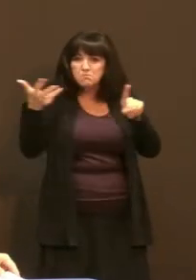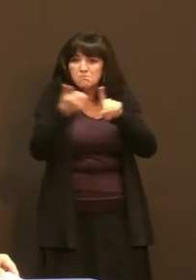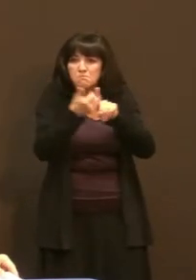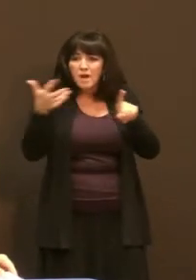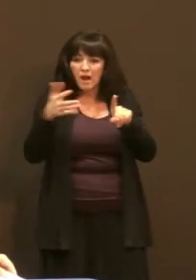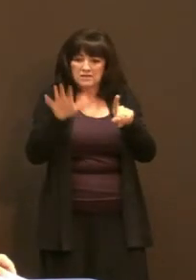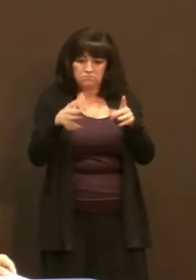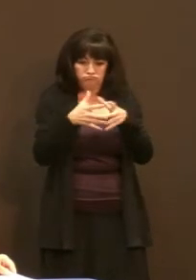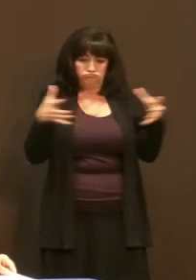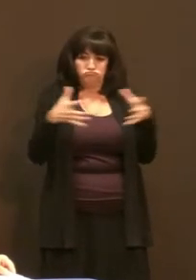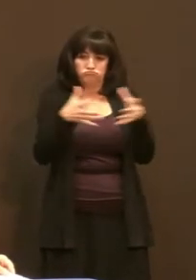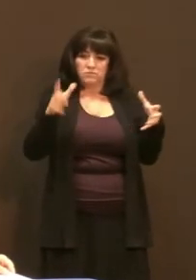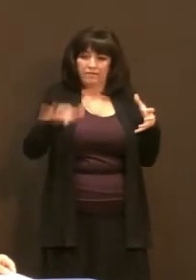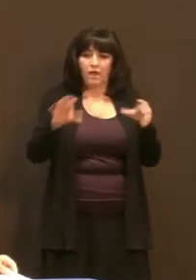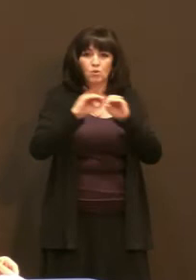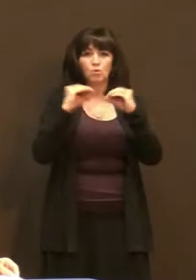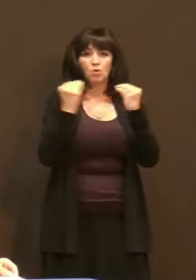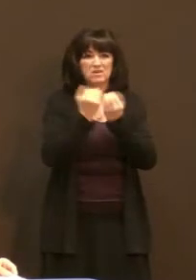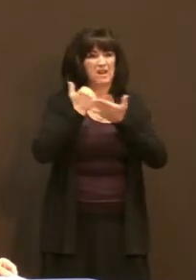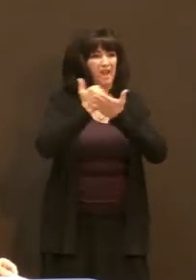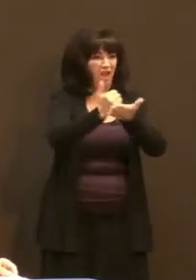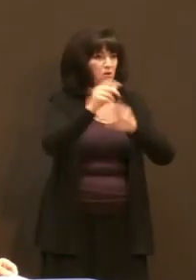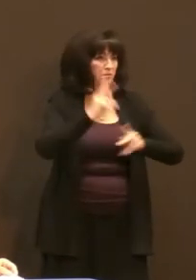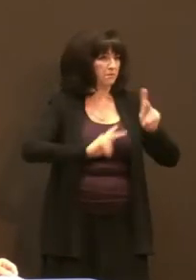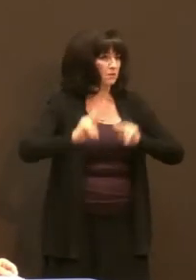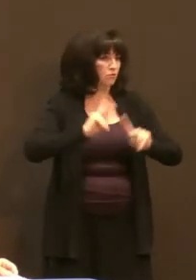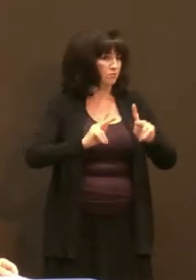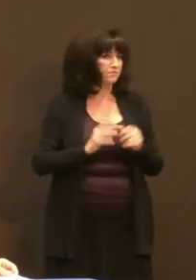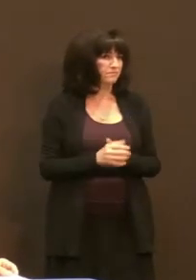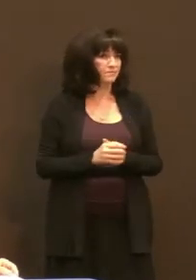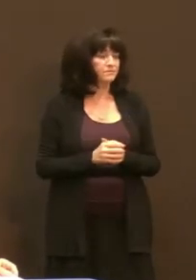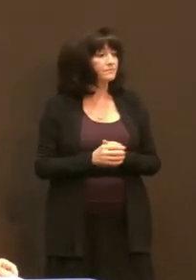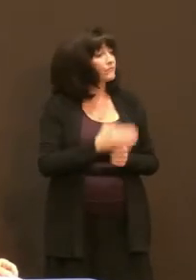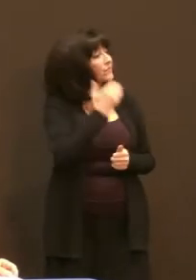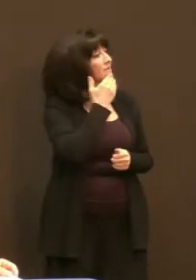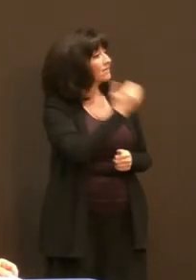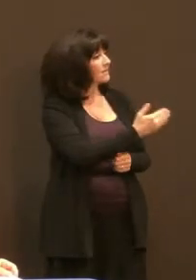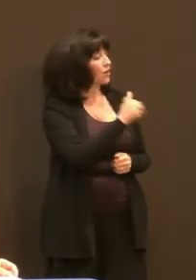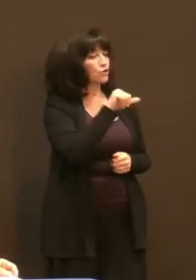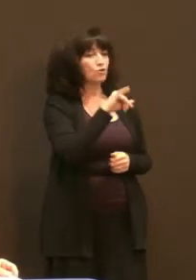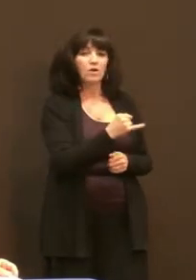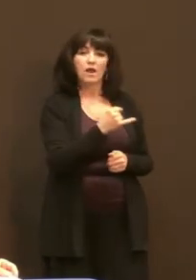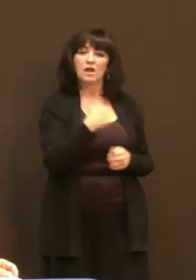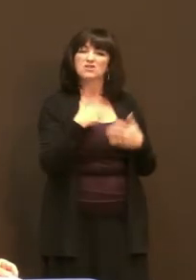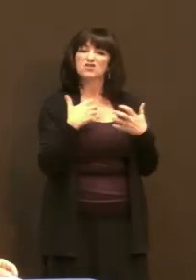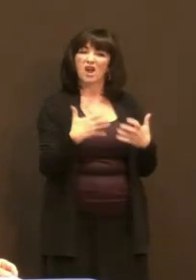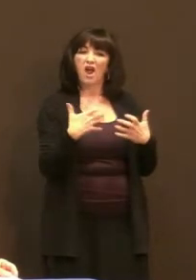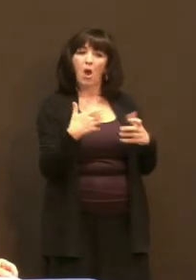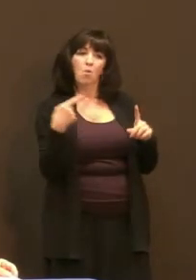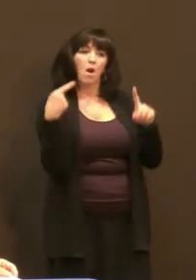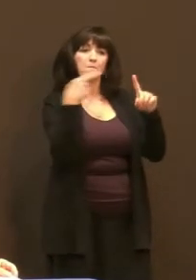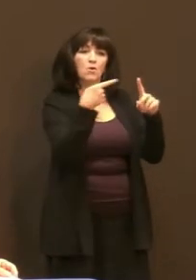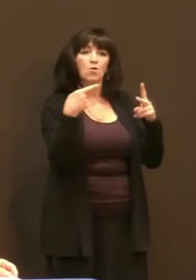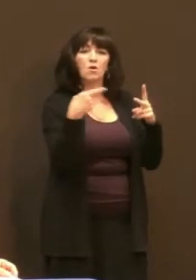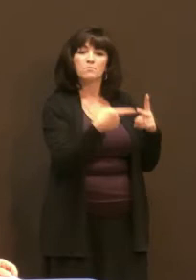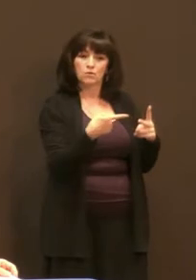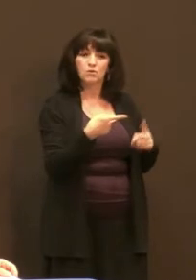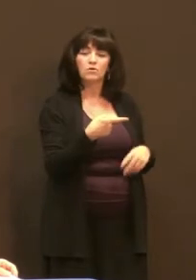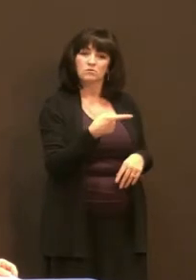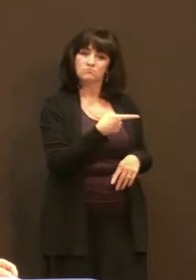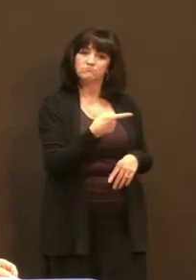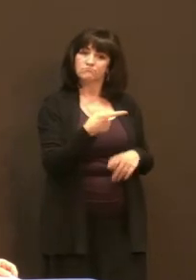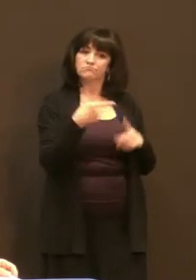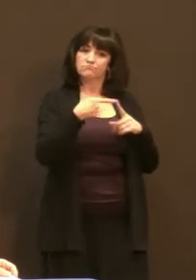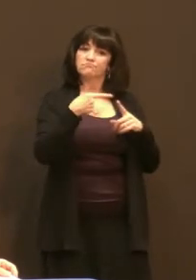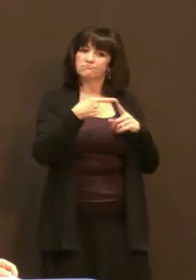So, Governor, that's it for today. And thank you, AJ. Just to underscore a couple things that you said. One is a great thank you